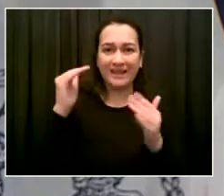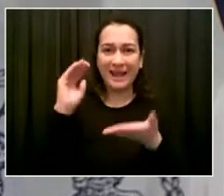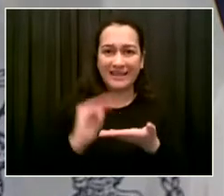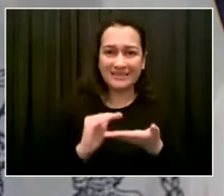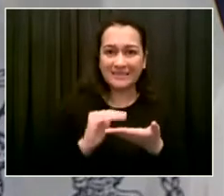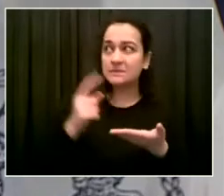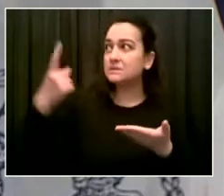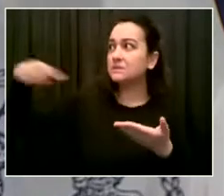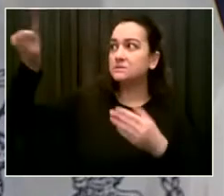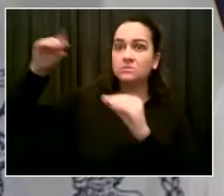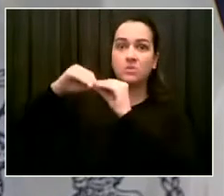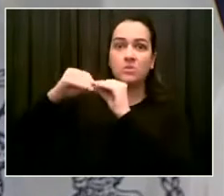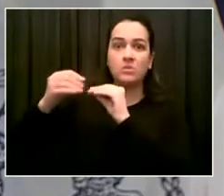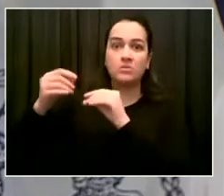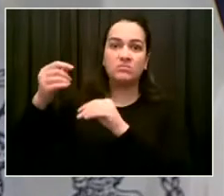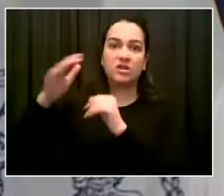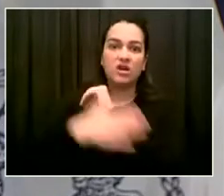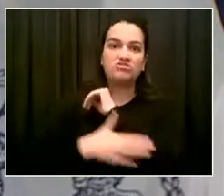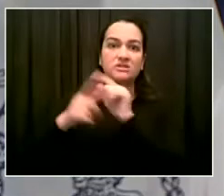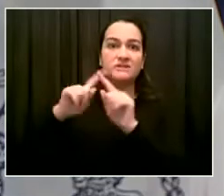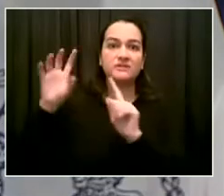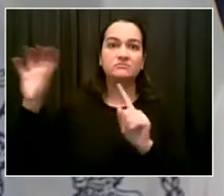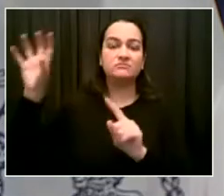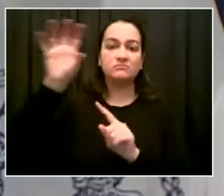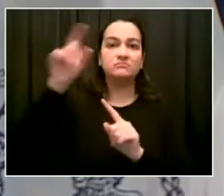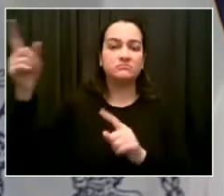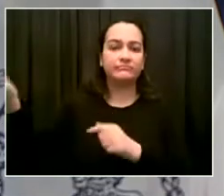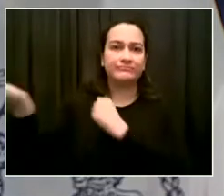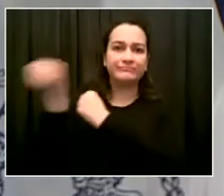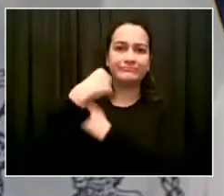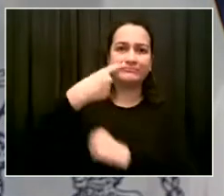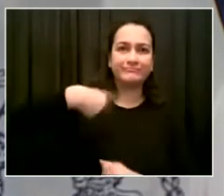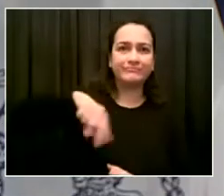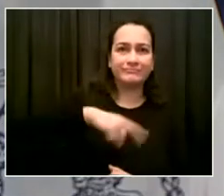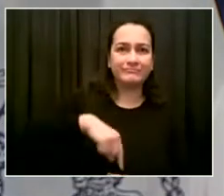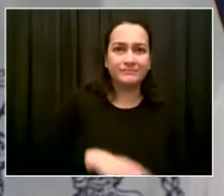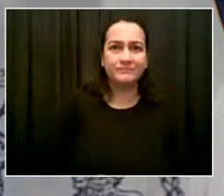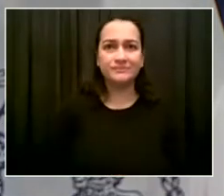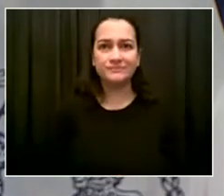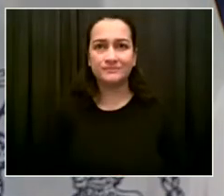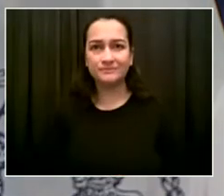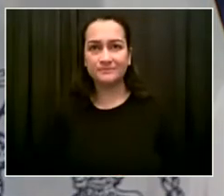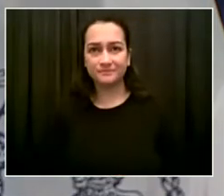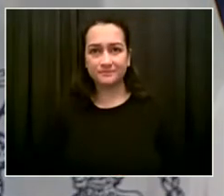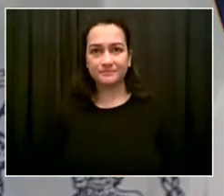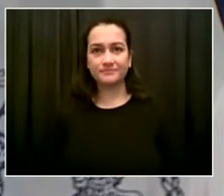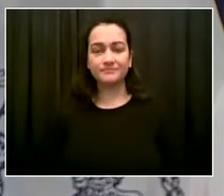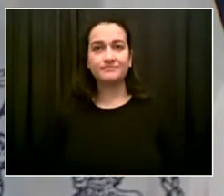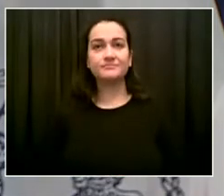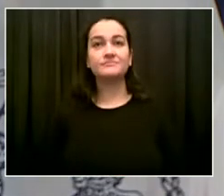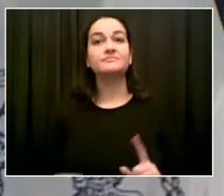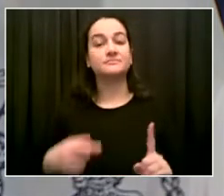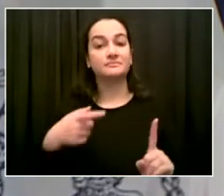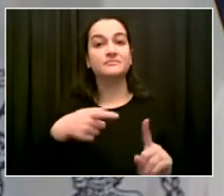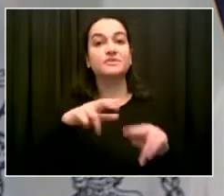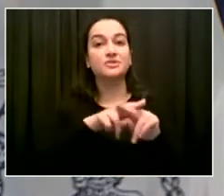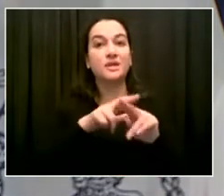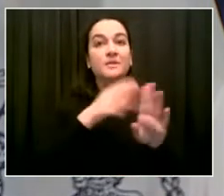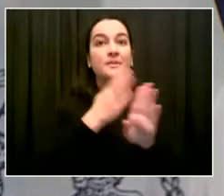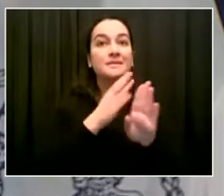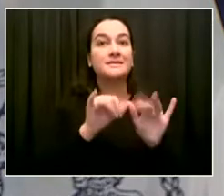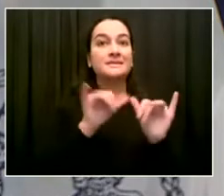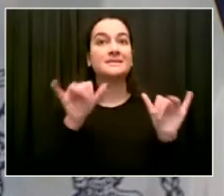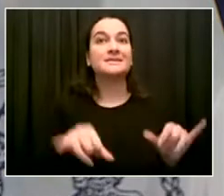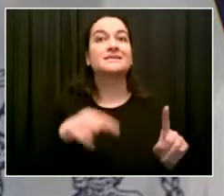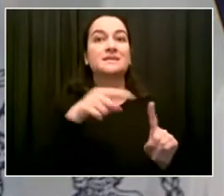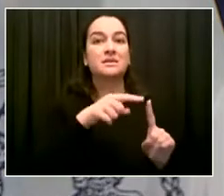working well, everything else works. And it takes real resources to make sure that that will happen. So